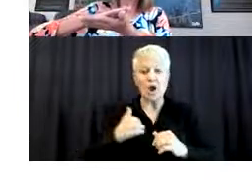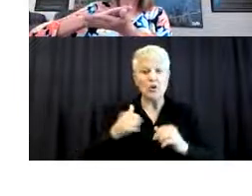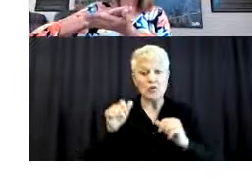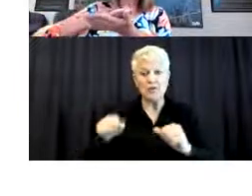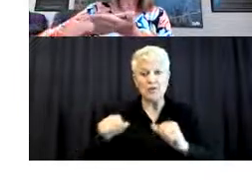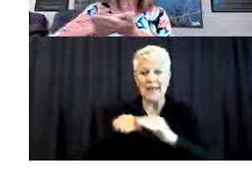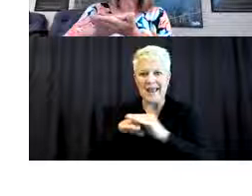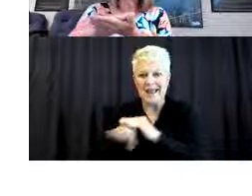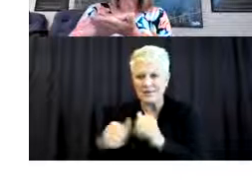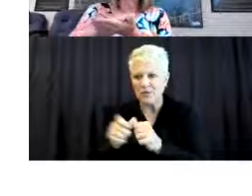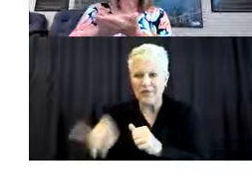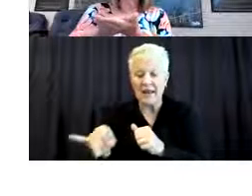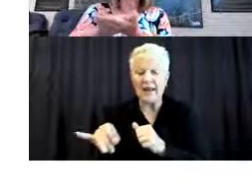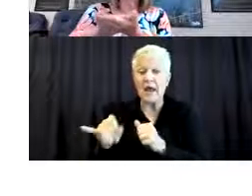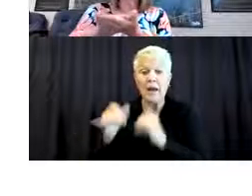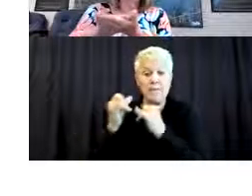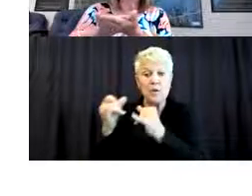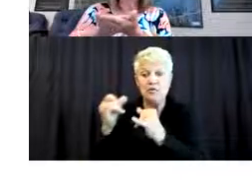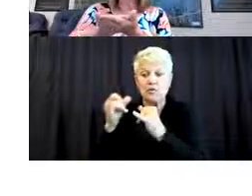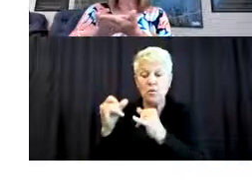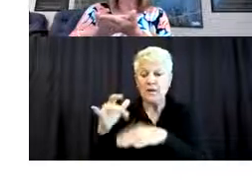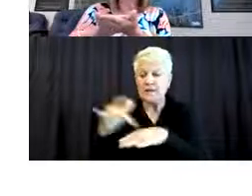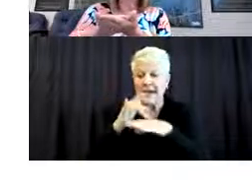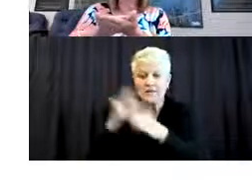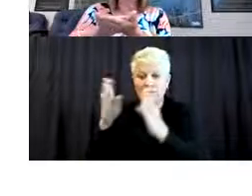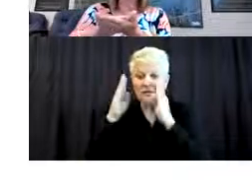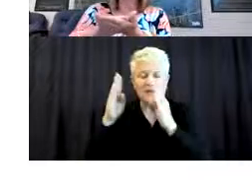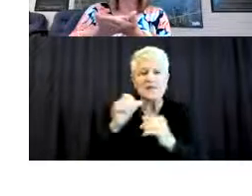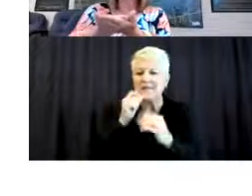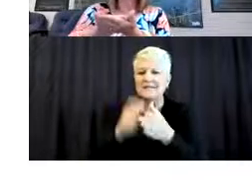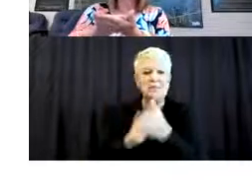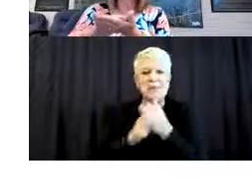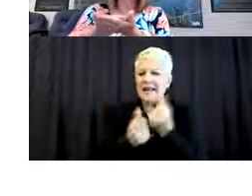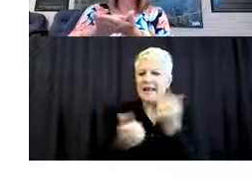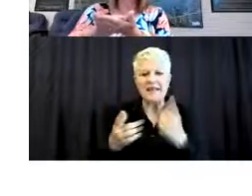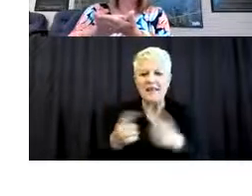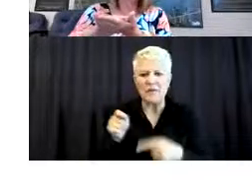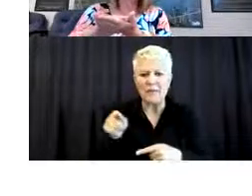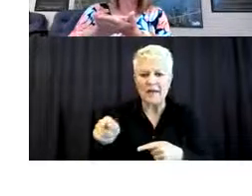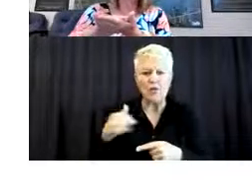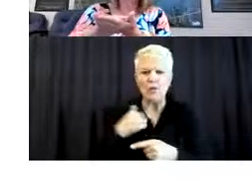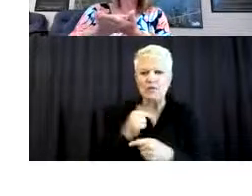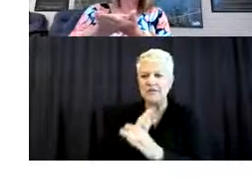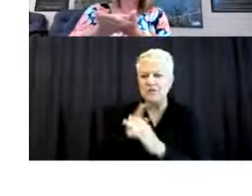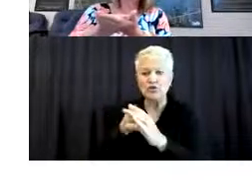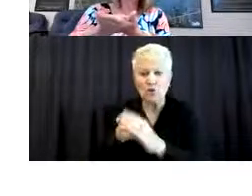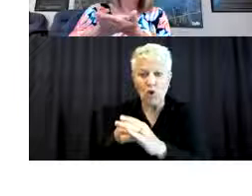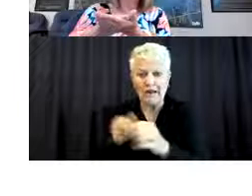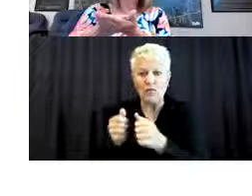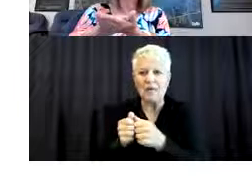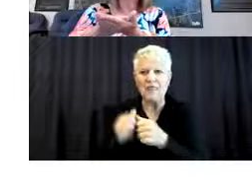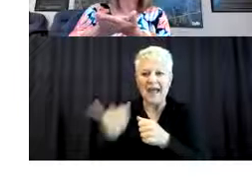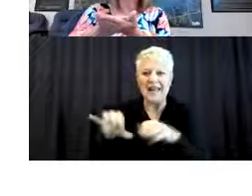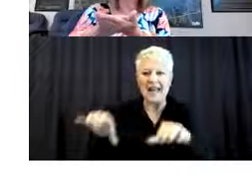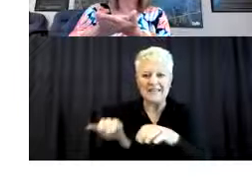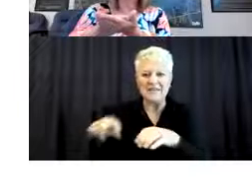that. Mutual tactile attention does not demand anything from a child. We are simply joining in with an activity that